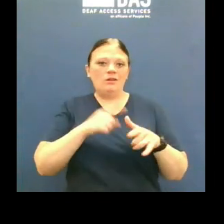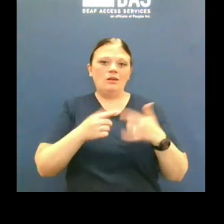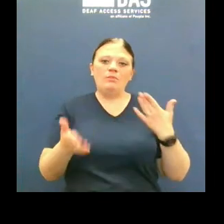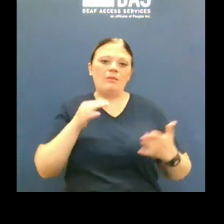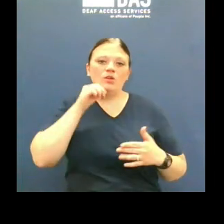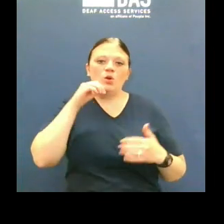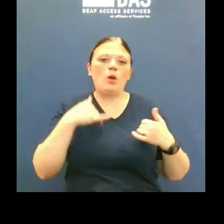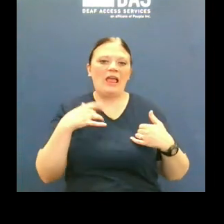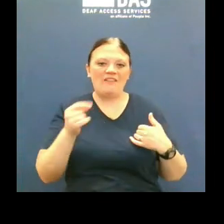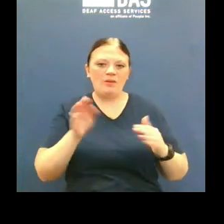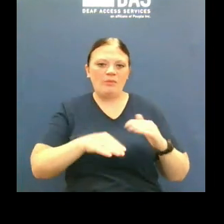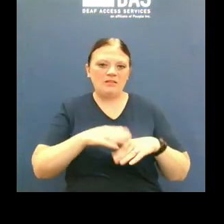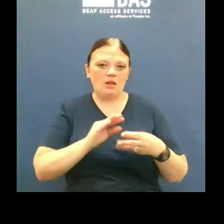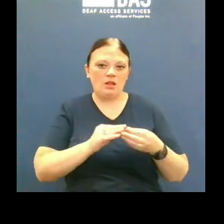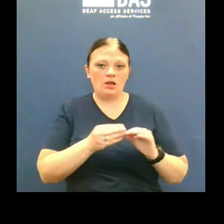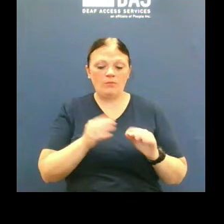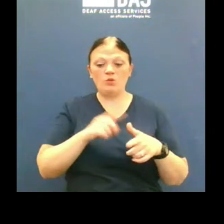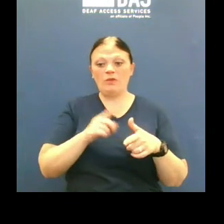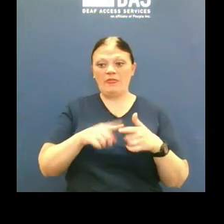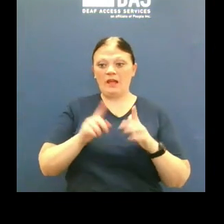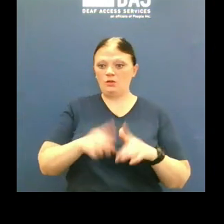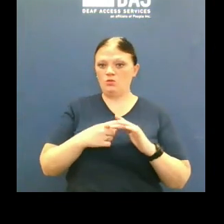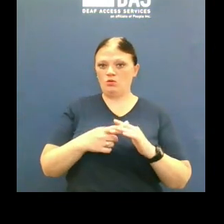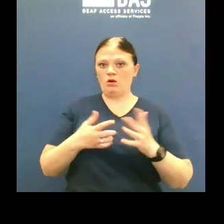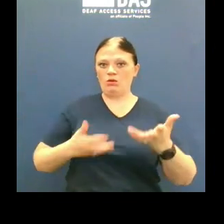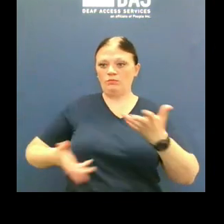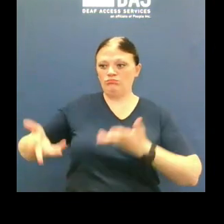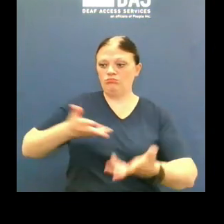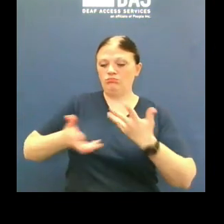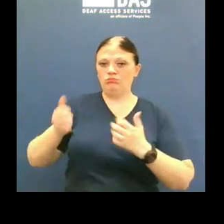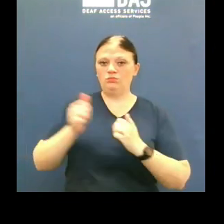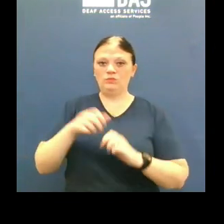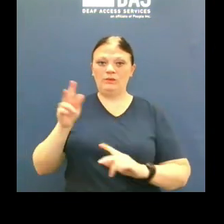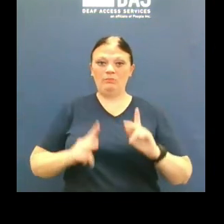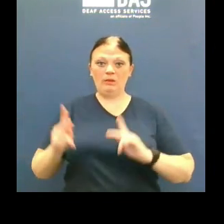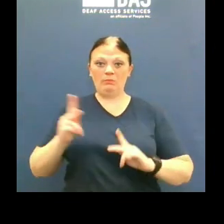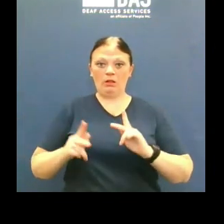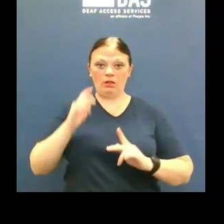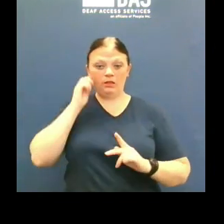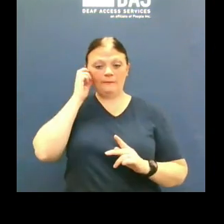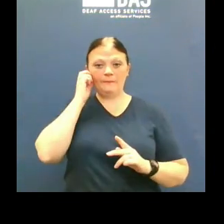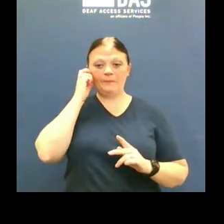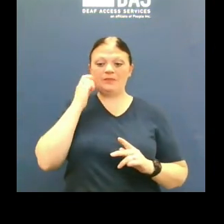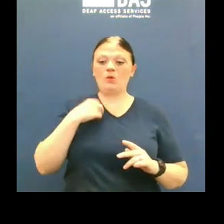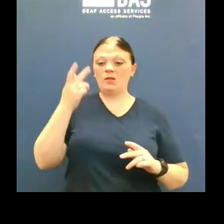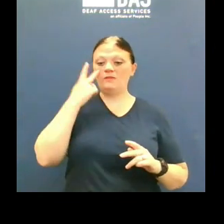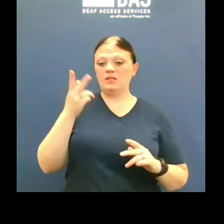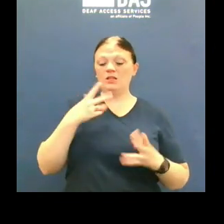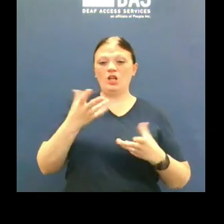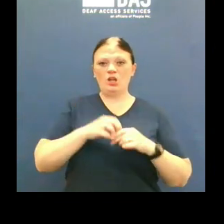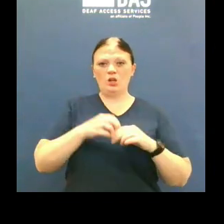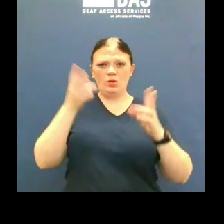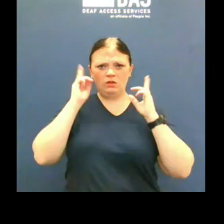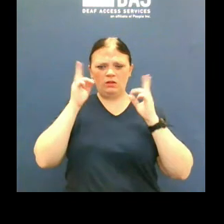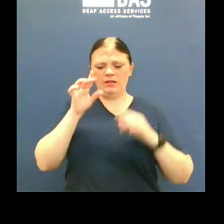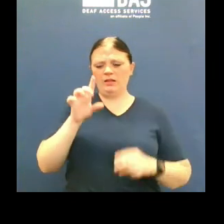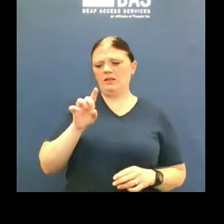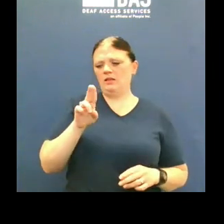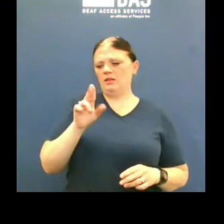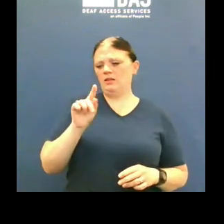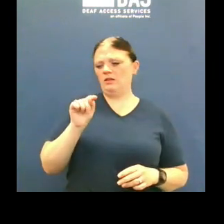based on the numbers we have. But then when you start dealing with the members of the public and what was seen elsewhere, including a barber in, I think, Dutchess